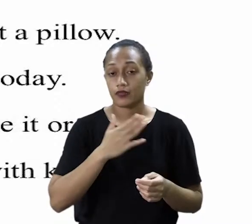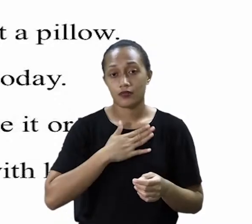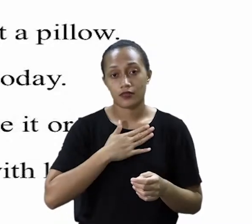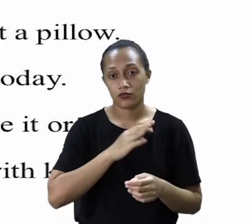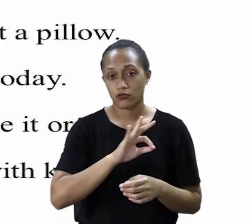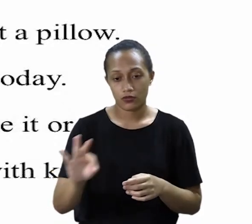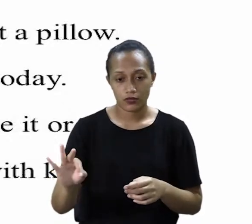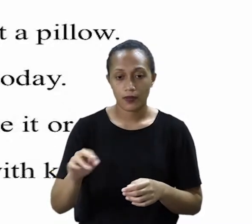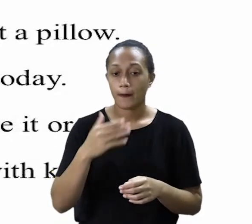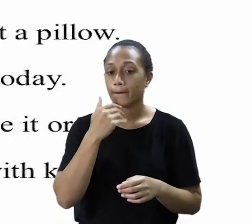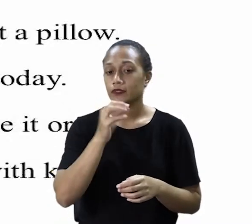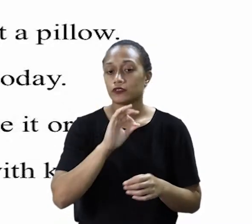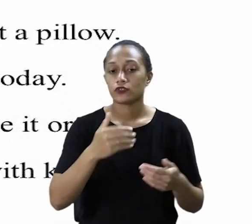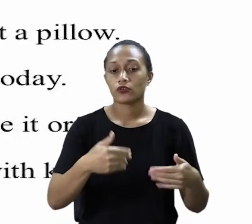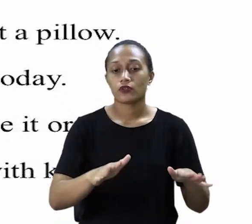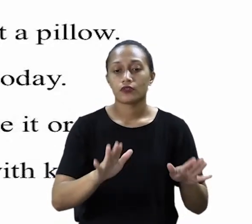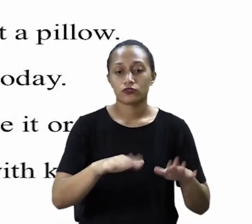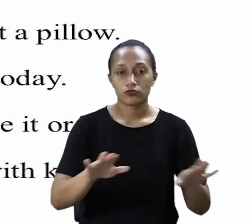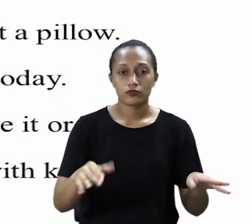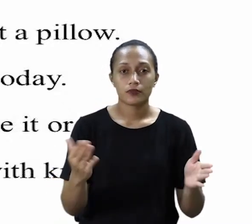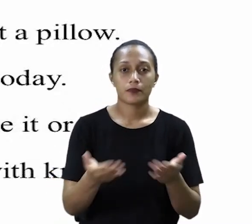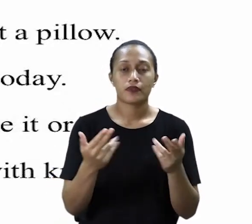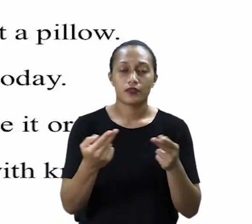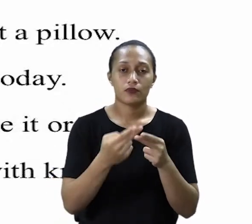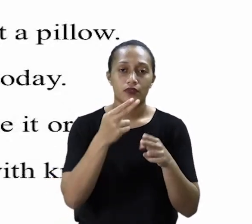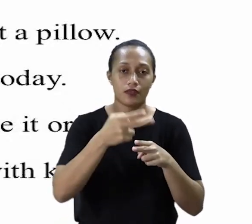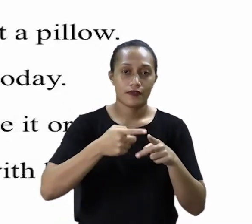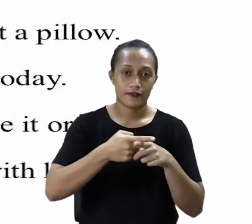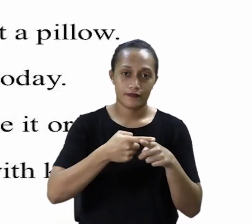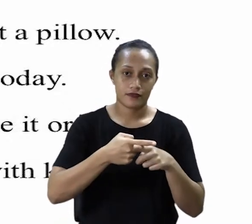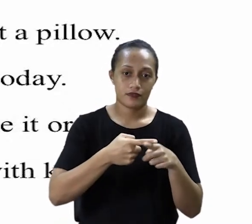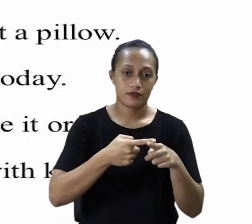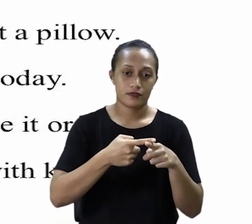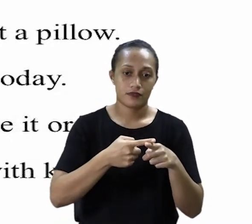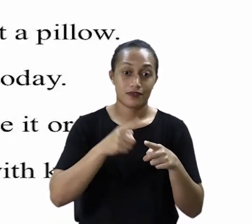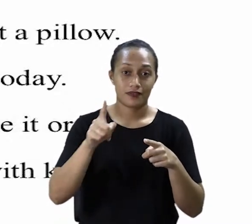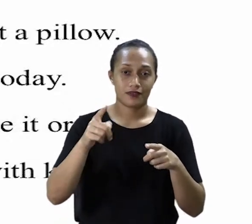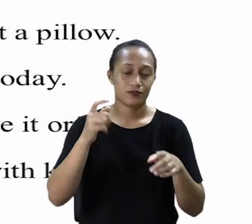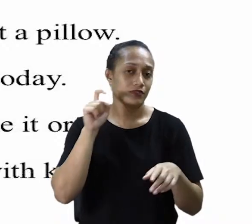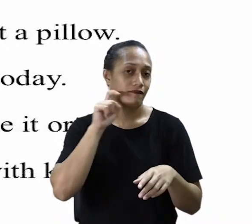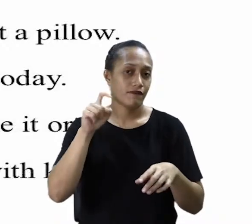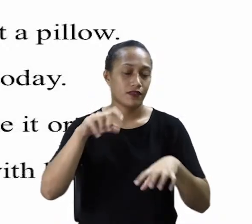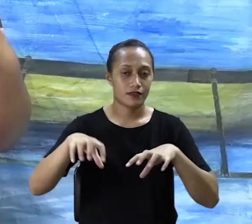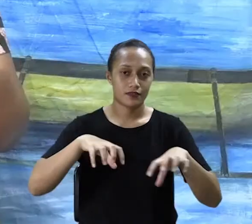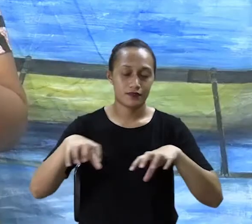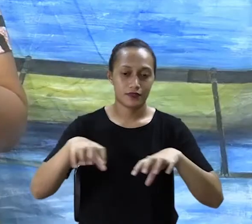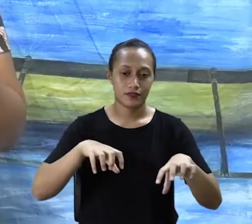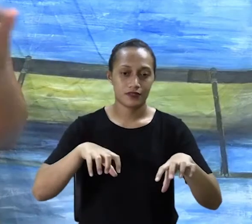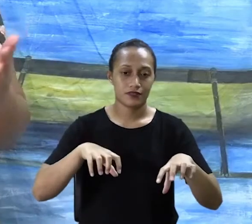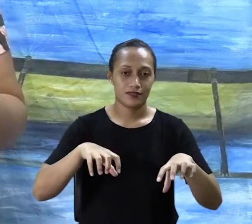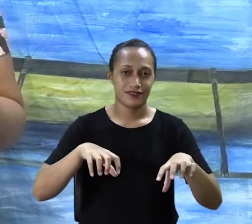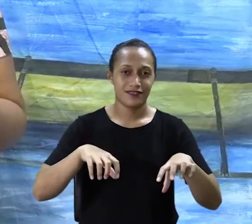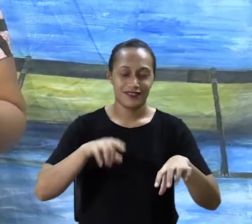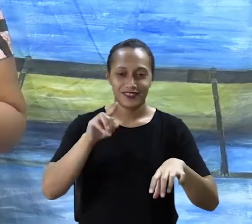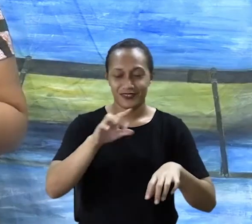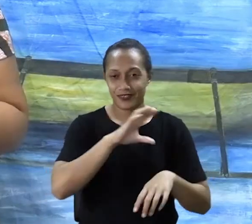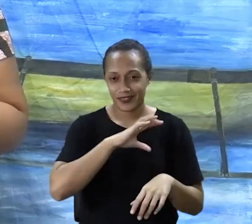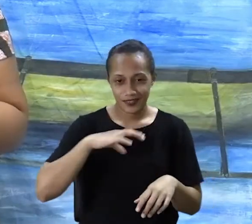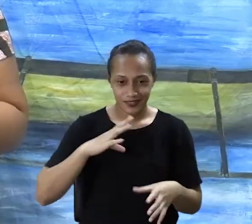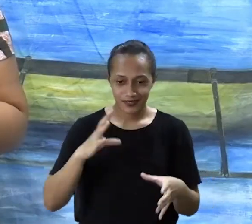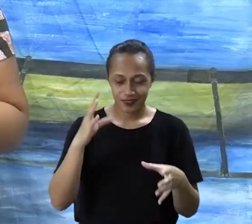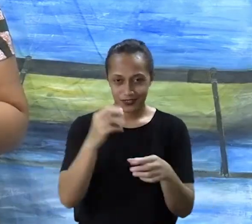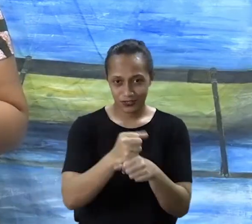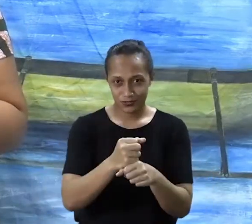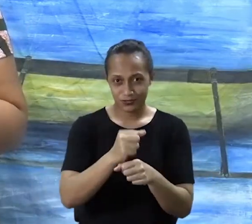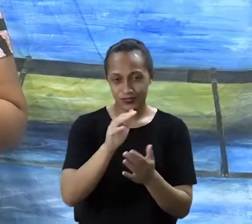it or not. Please don't let the children play with knives. That was a fun activity, wasn't it? And that class